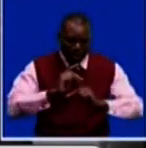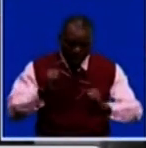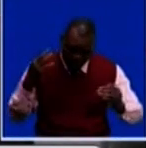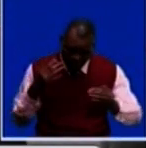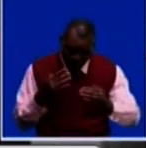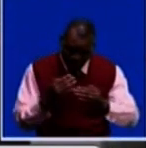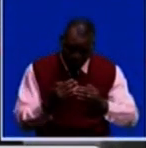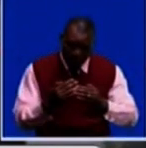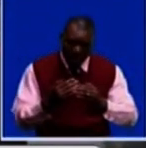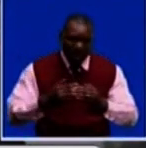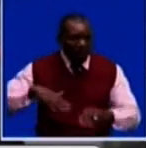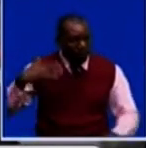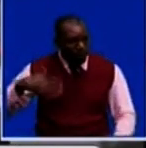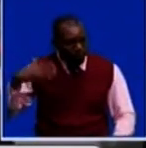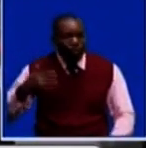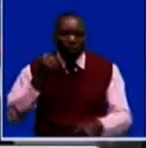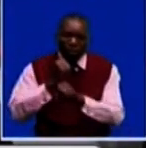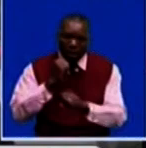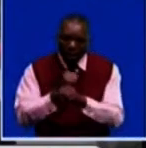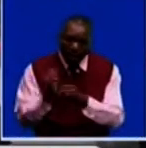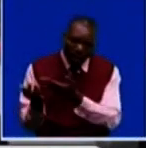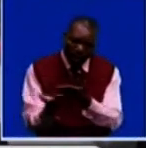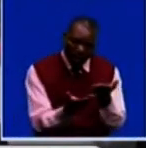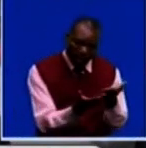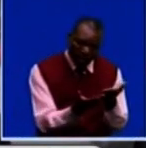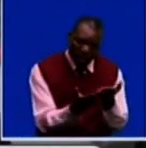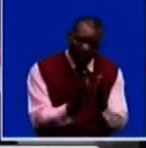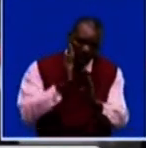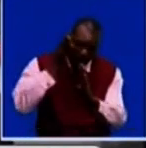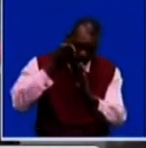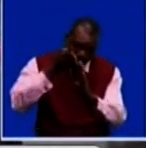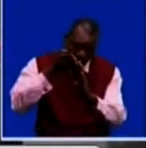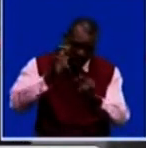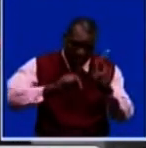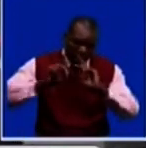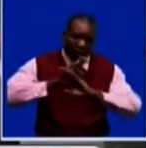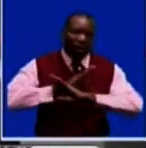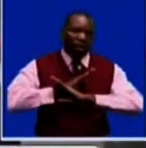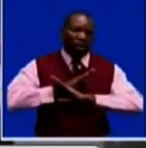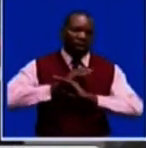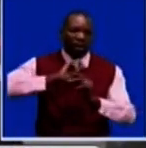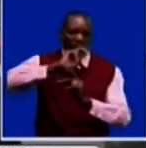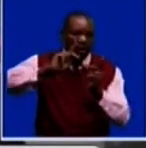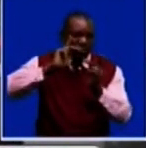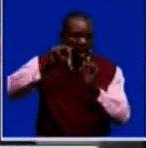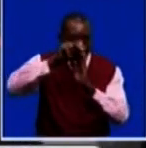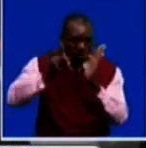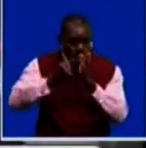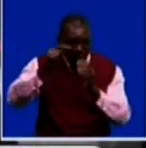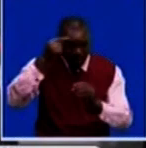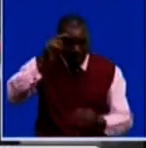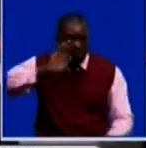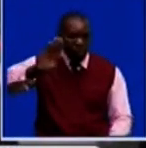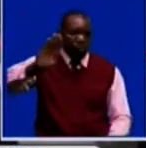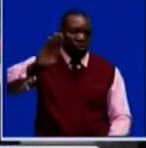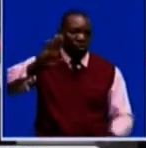a lot of employment, primarily to the Zambian people, in line with the government policy of